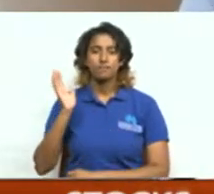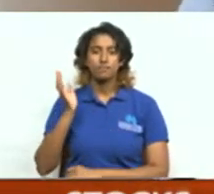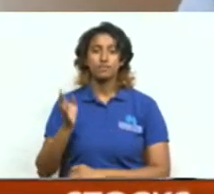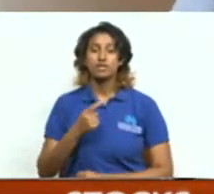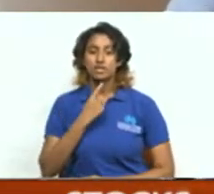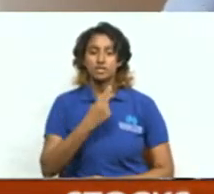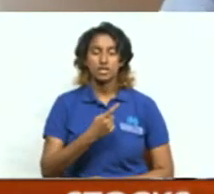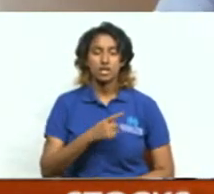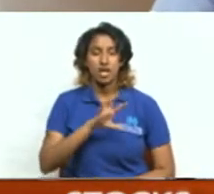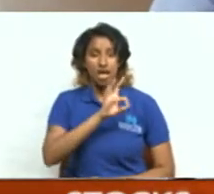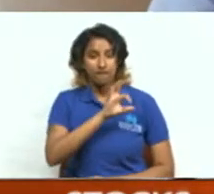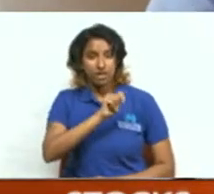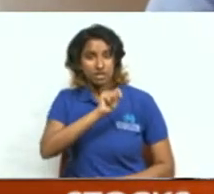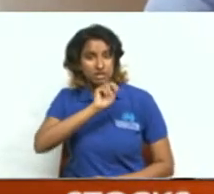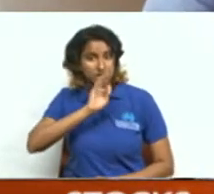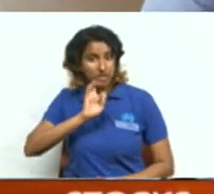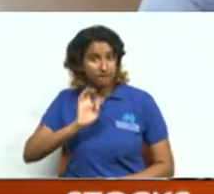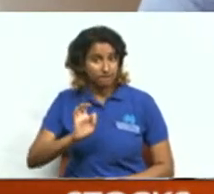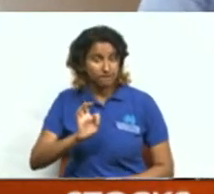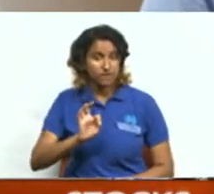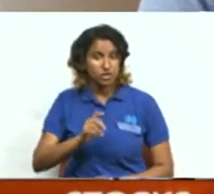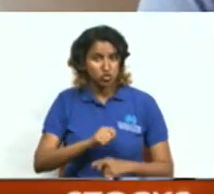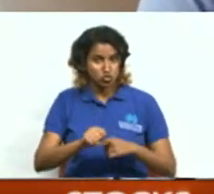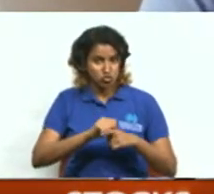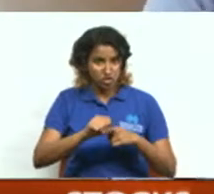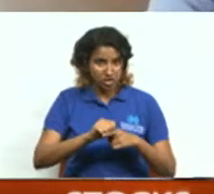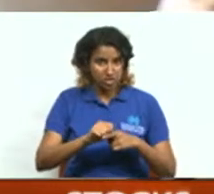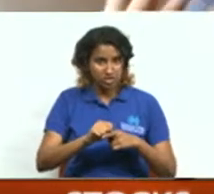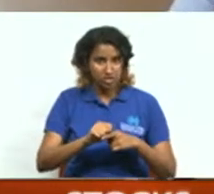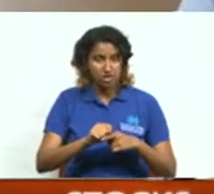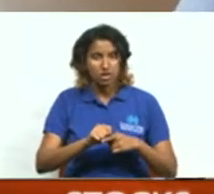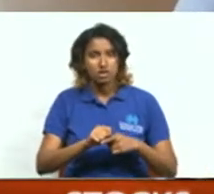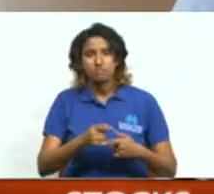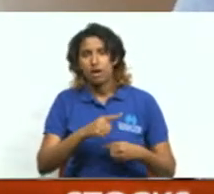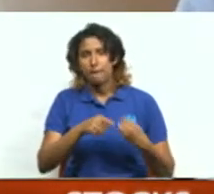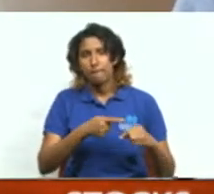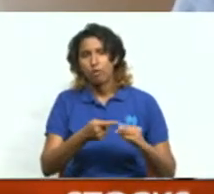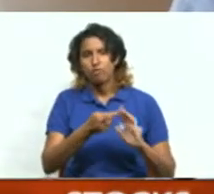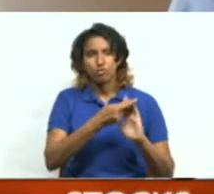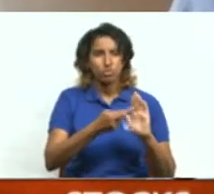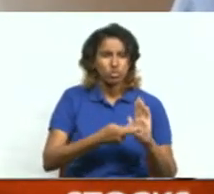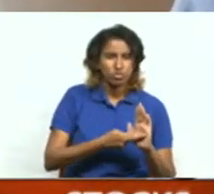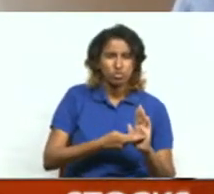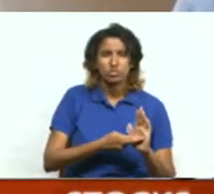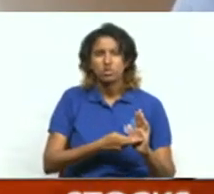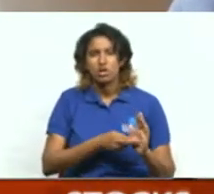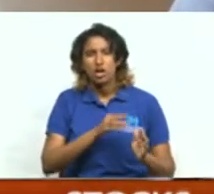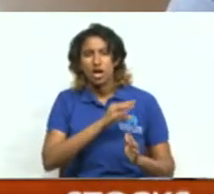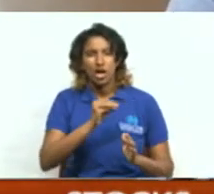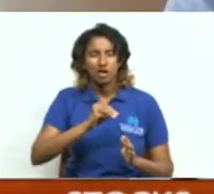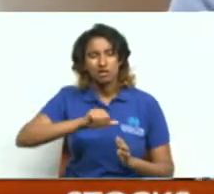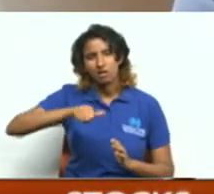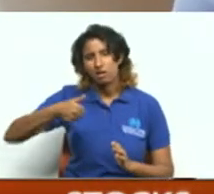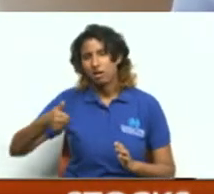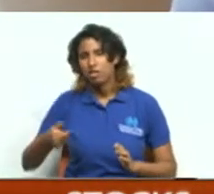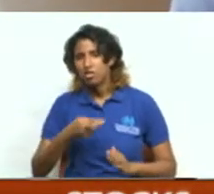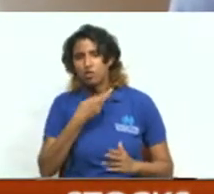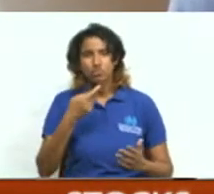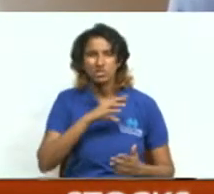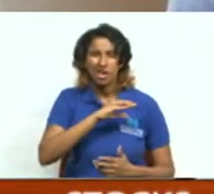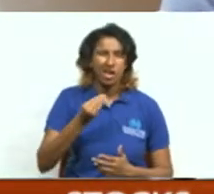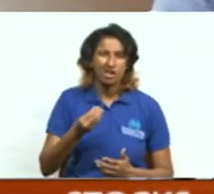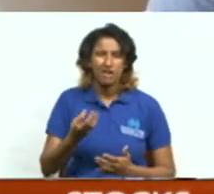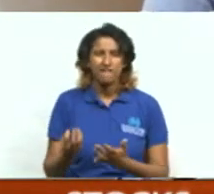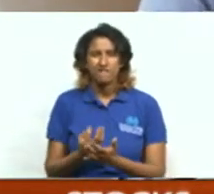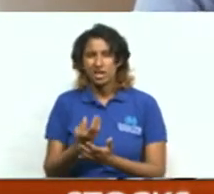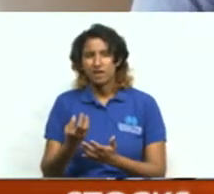FATF related issues and guidelines, as well as bank de-risking issues and financial inclusion. This